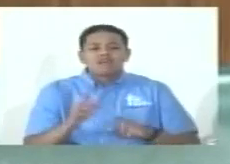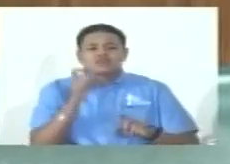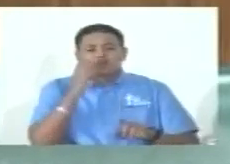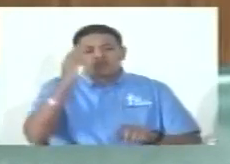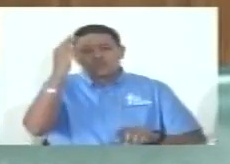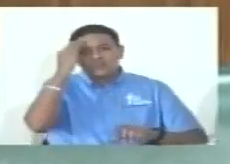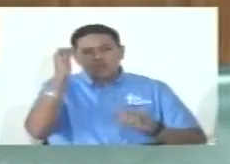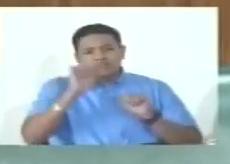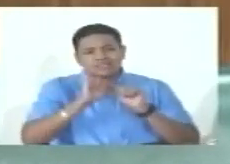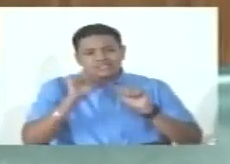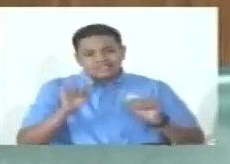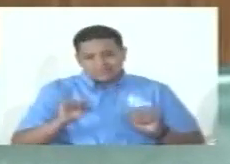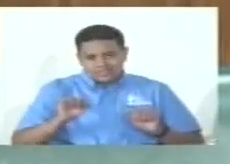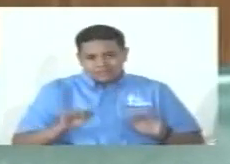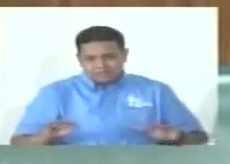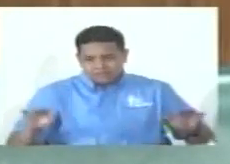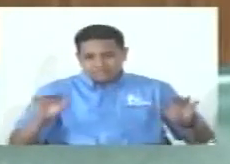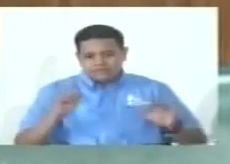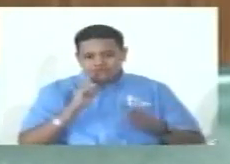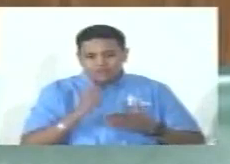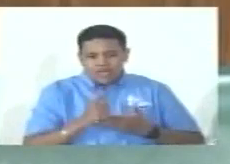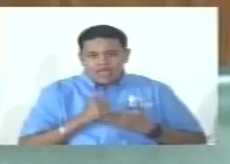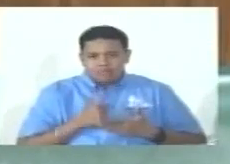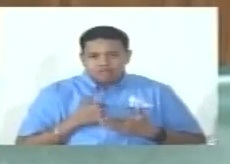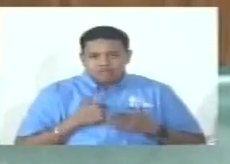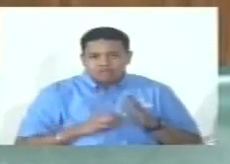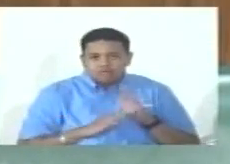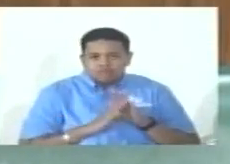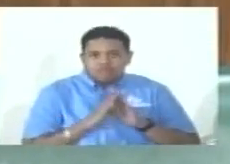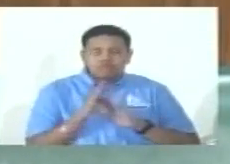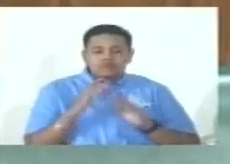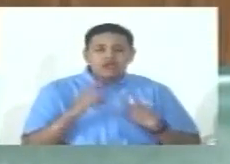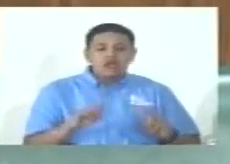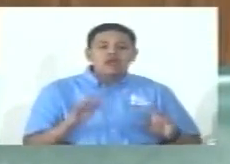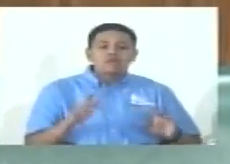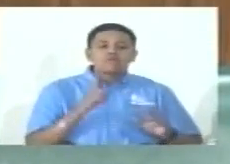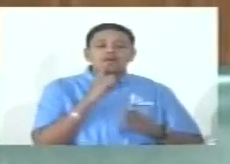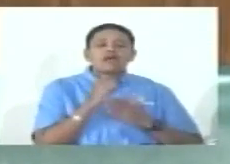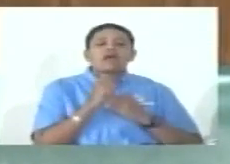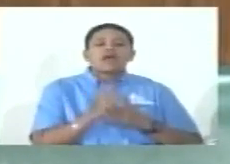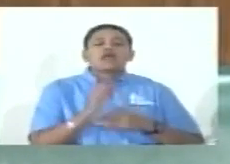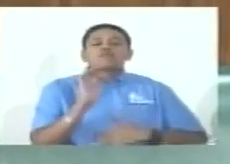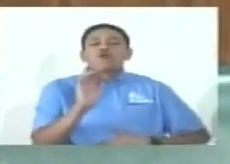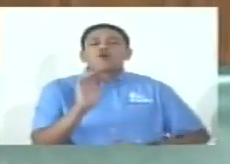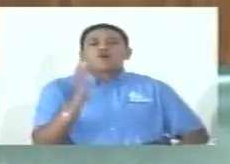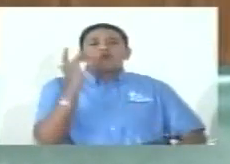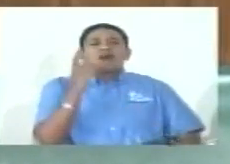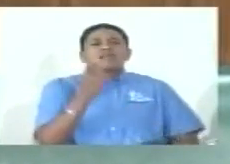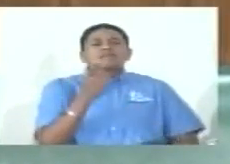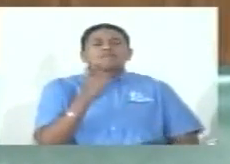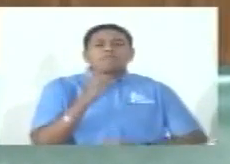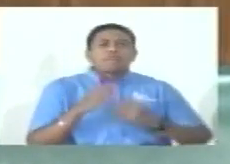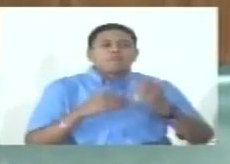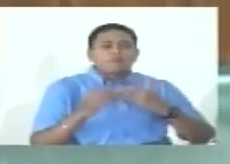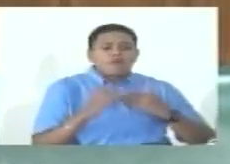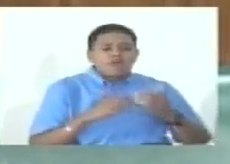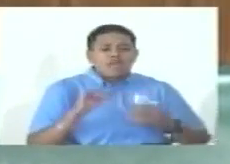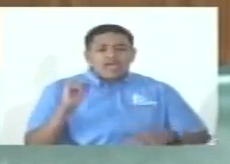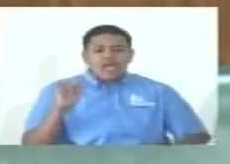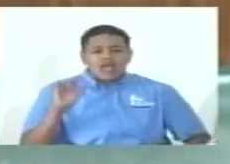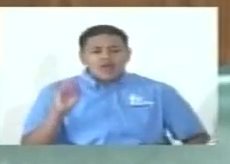system. And that helped her. It helped her because whether it is the